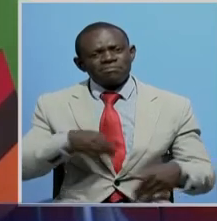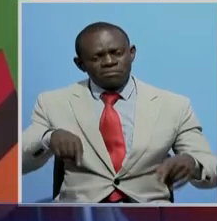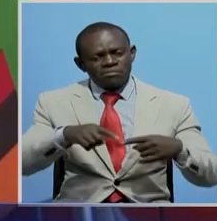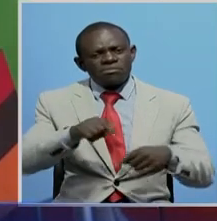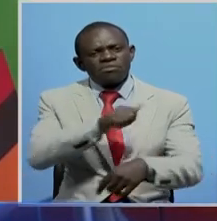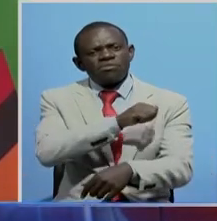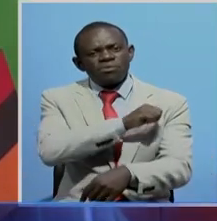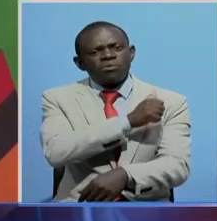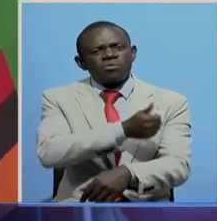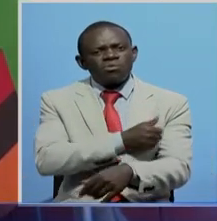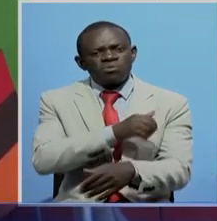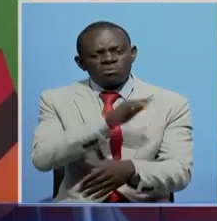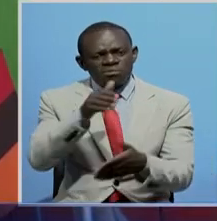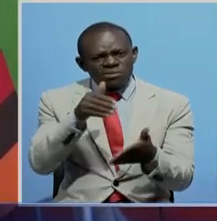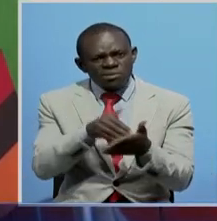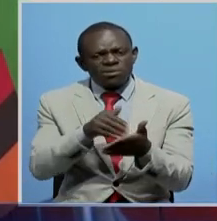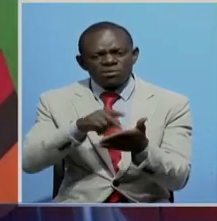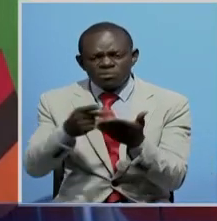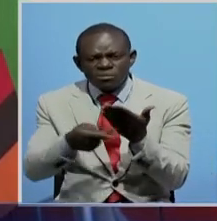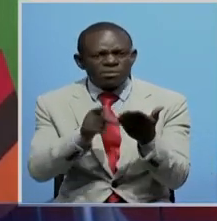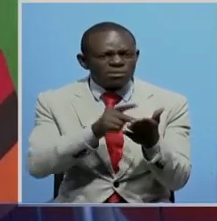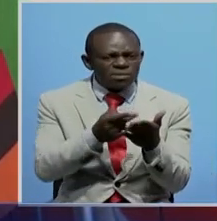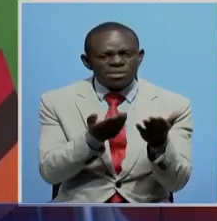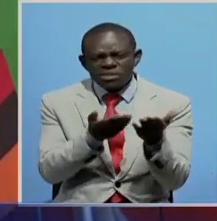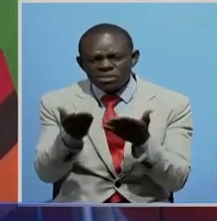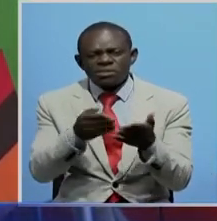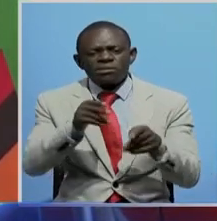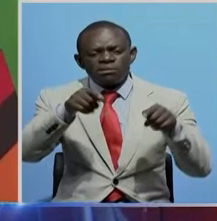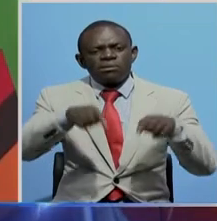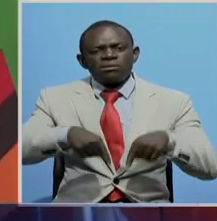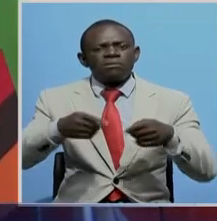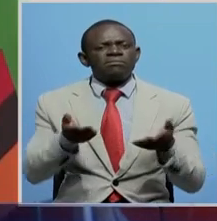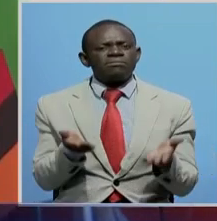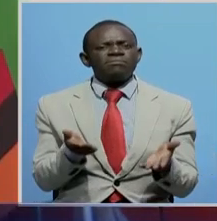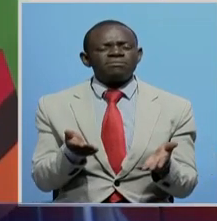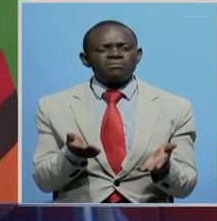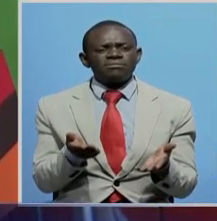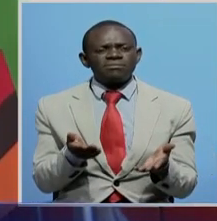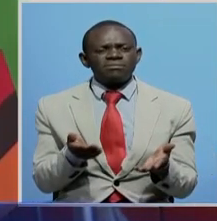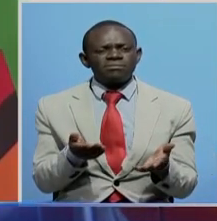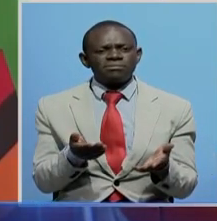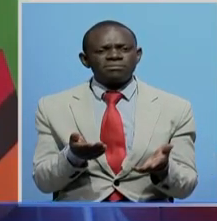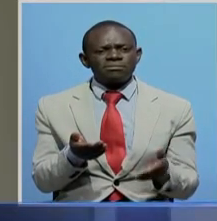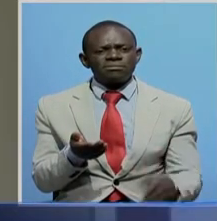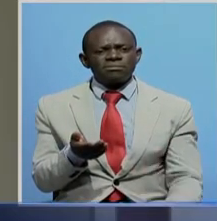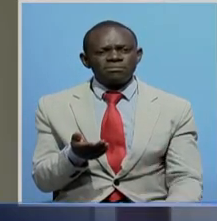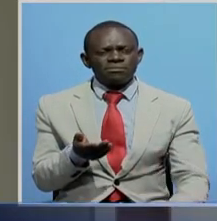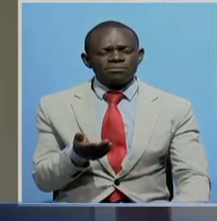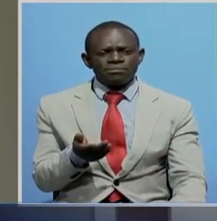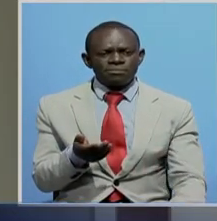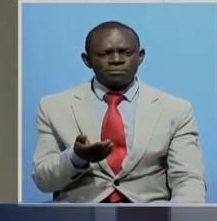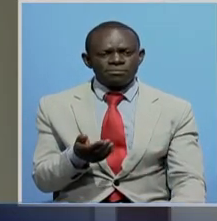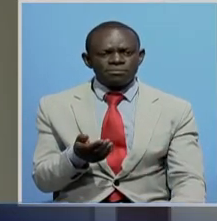of our activities. So we're going to have local authority services on one wing, and on the other wing, we'll have the Business Regulatory Authority. The